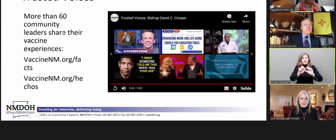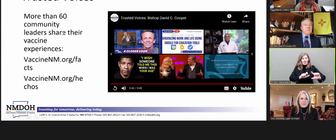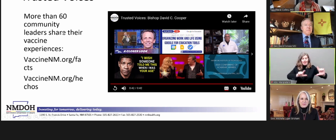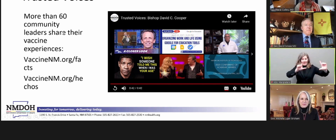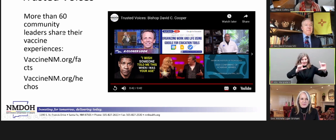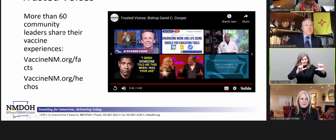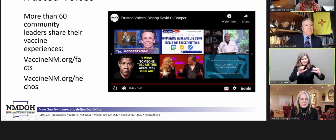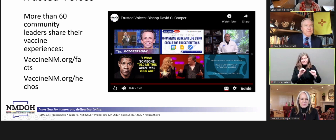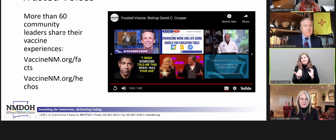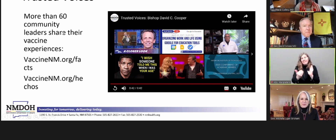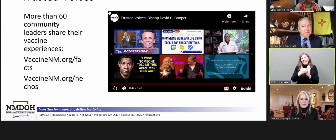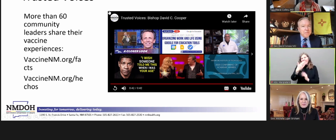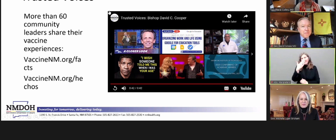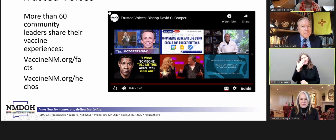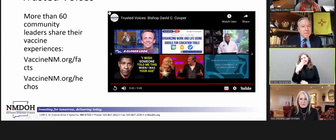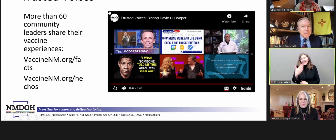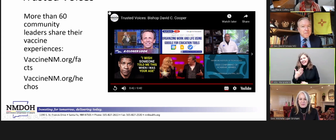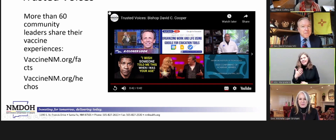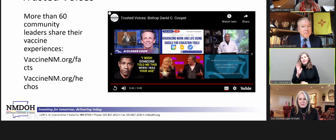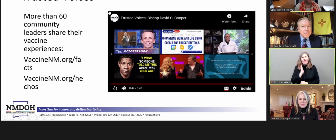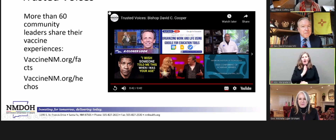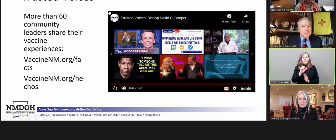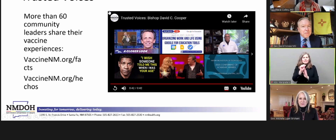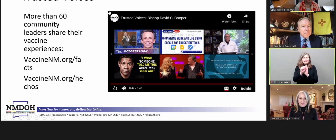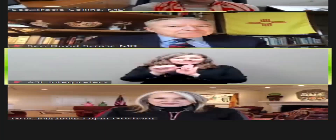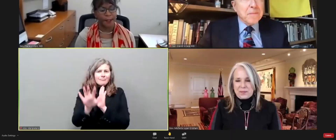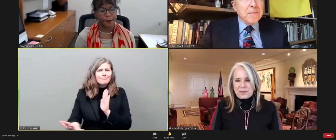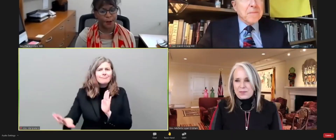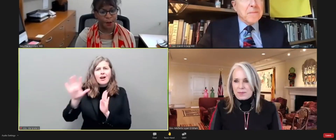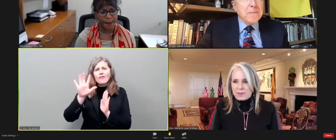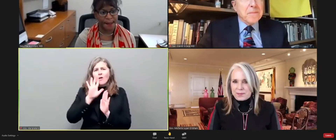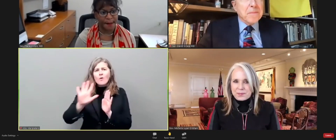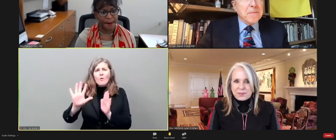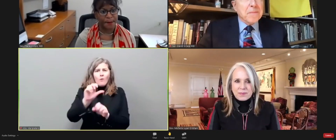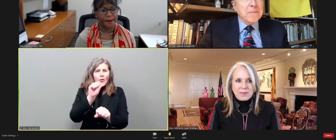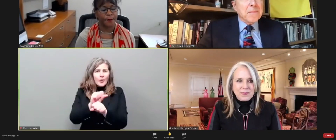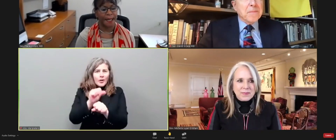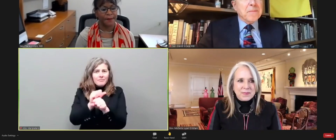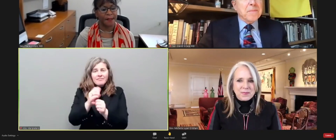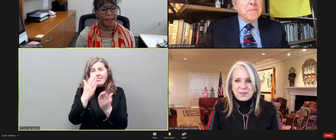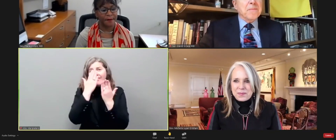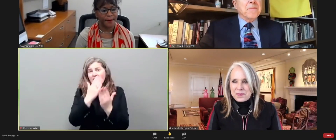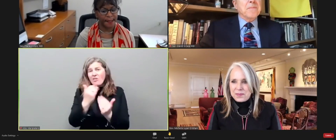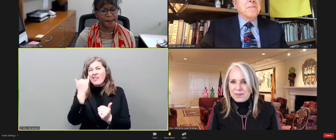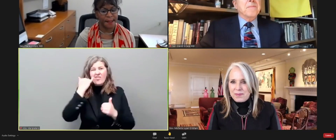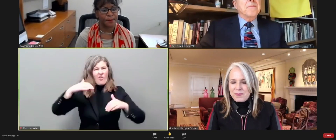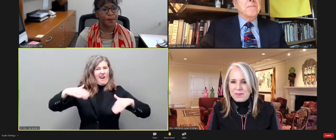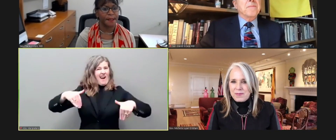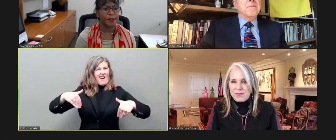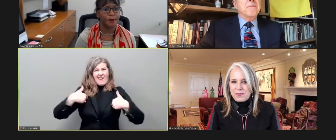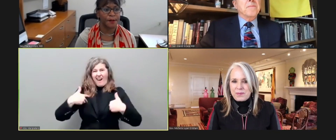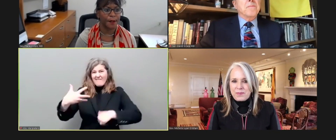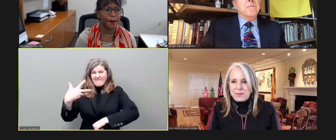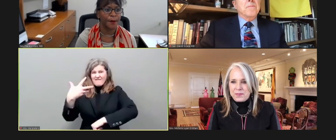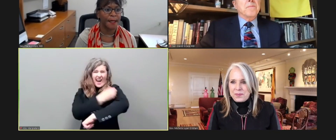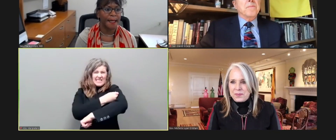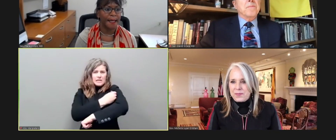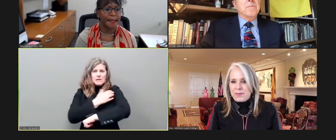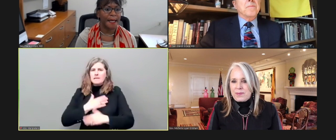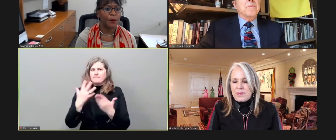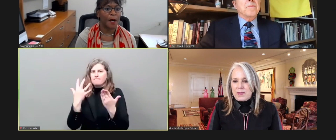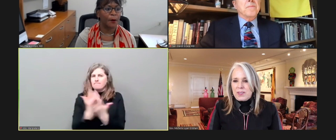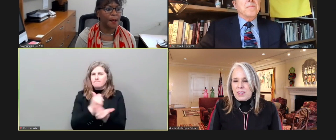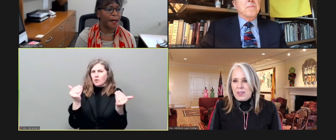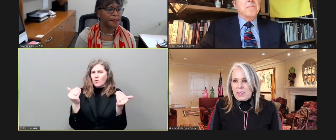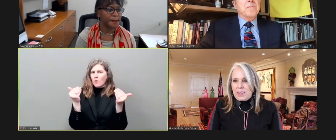want to thank our state for all that you're doing. If you haven't gotten vaccinated, please do so.